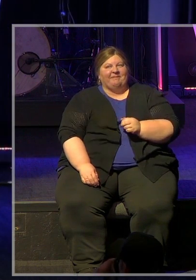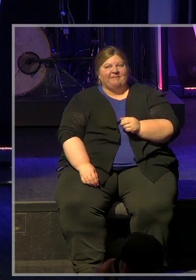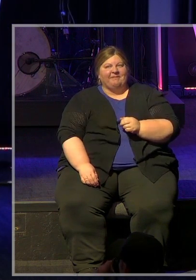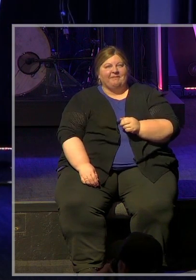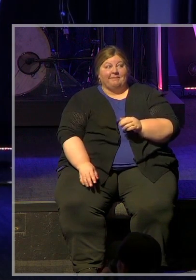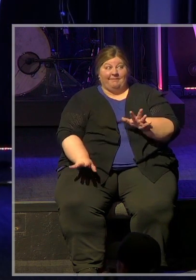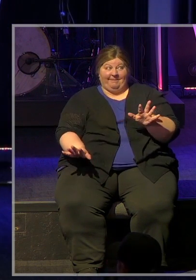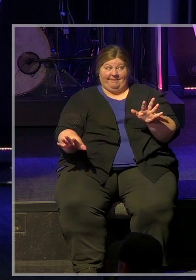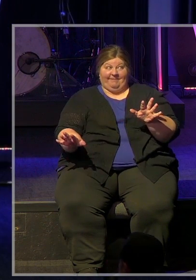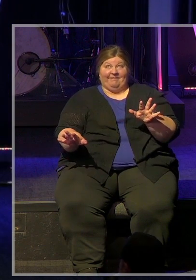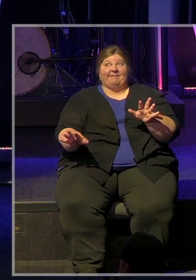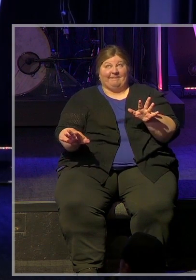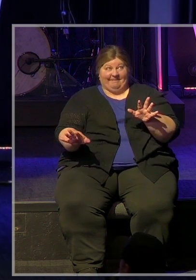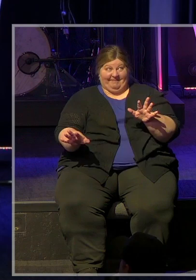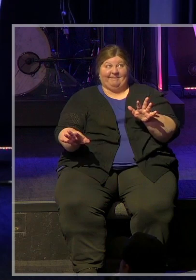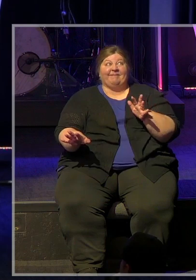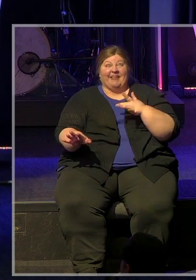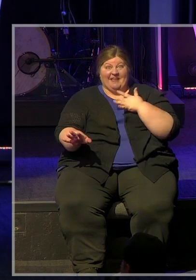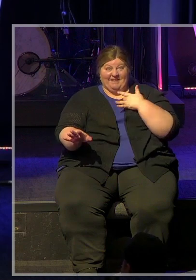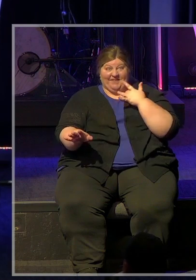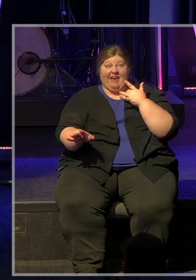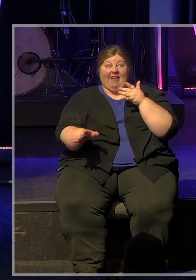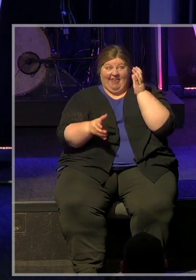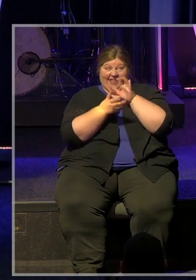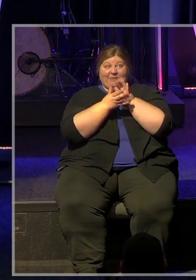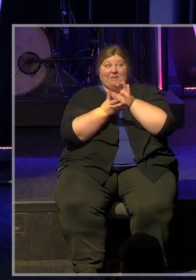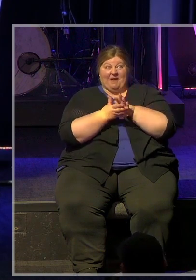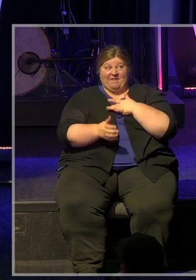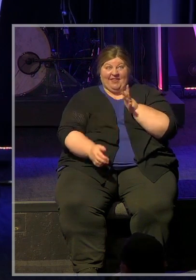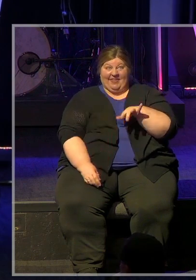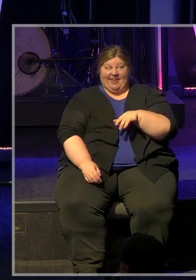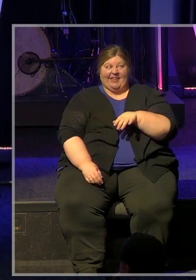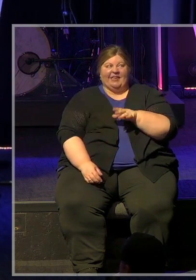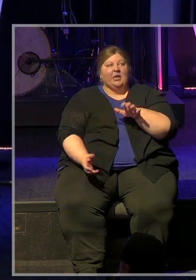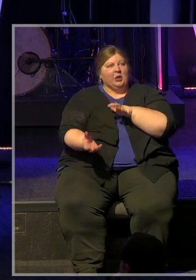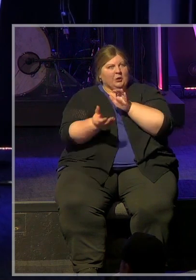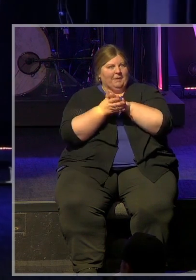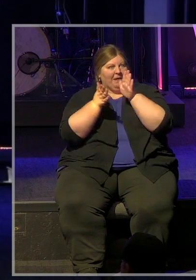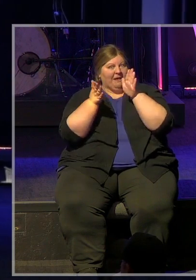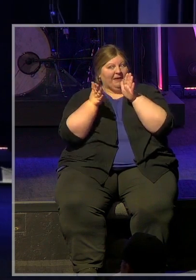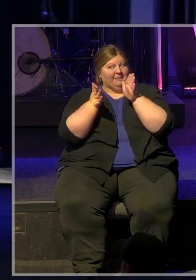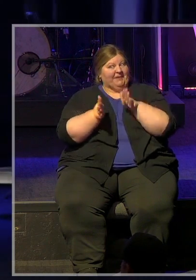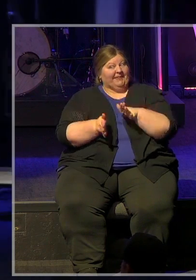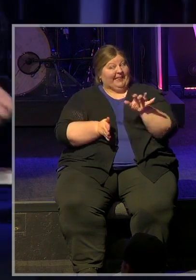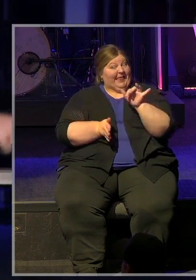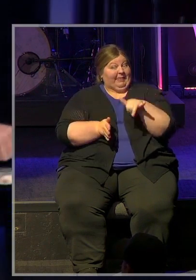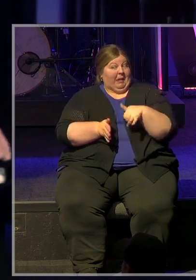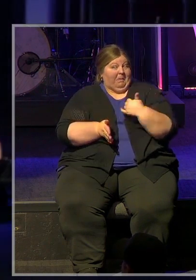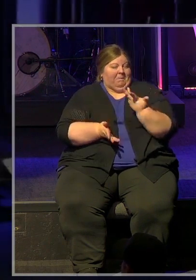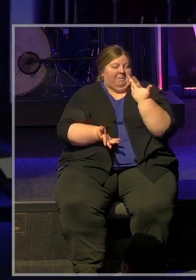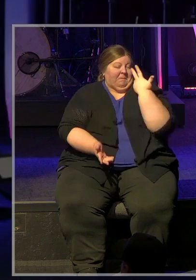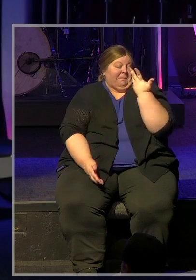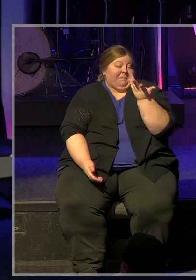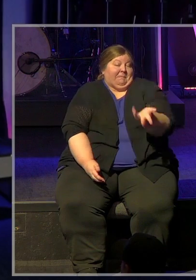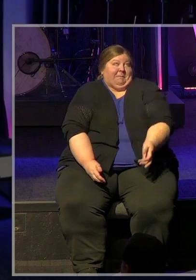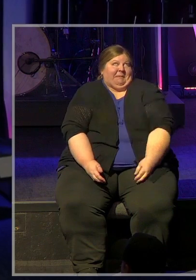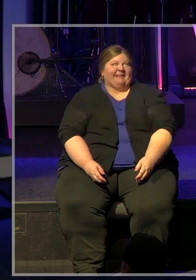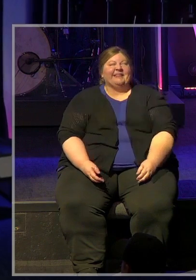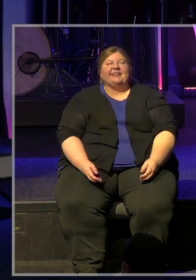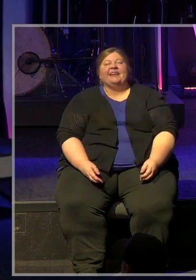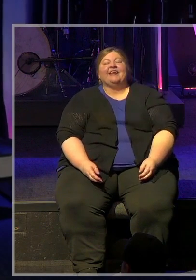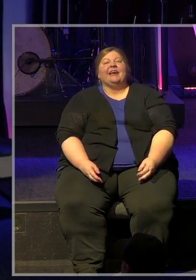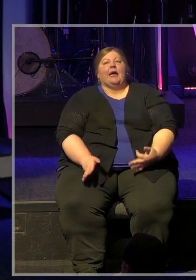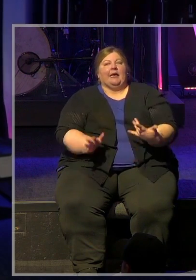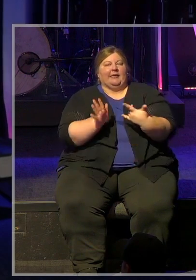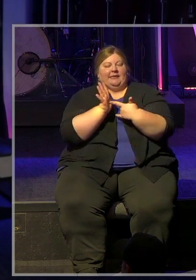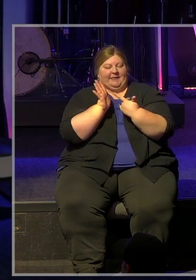Can anybody that's married relate? Did you marry somebody that's like that or not? I don't know. Here's what I just want to say. Sometimes